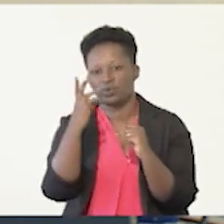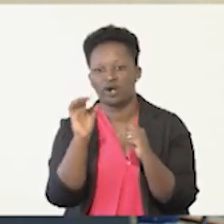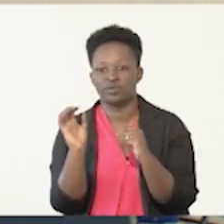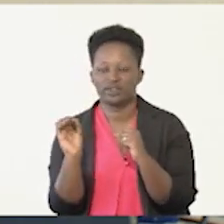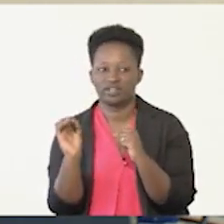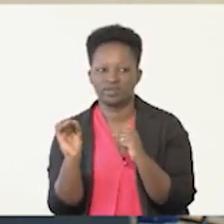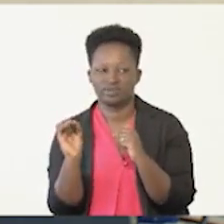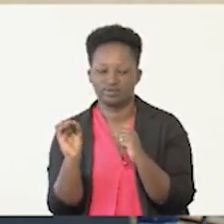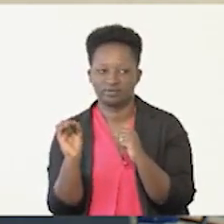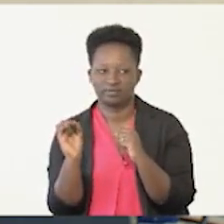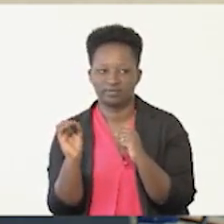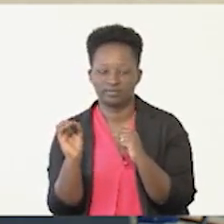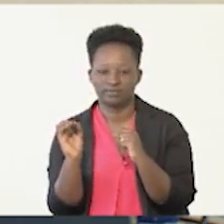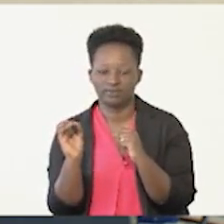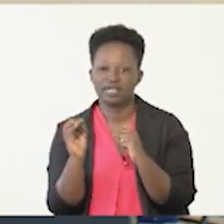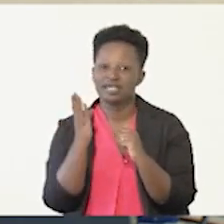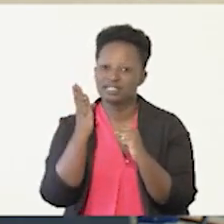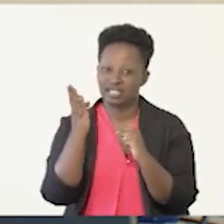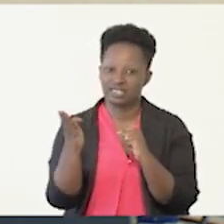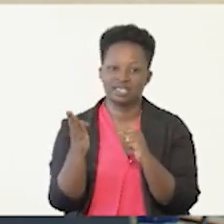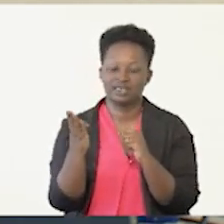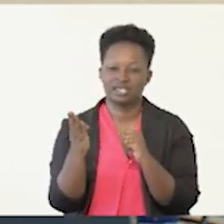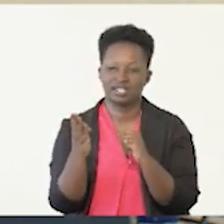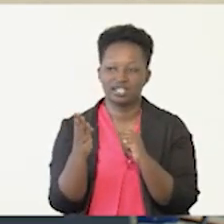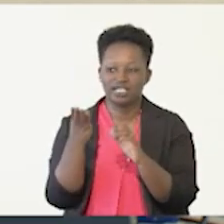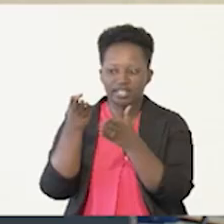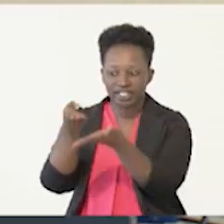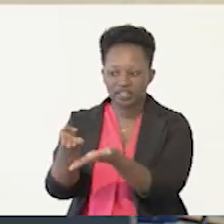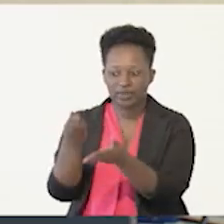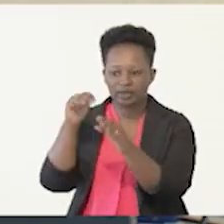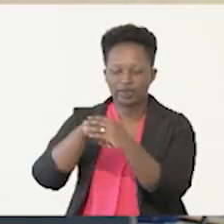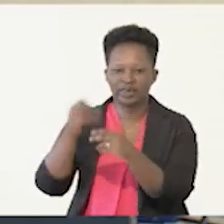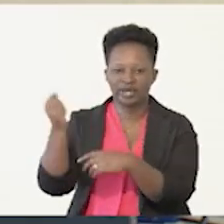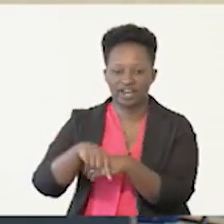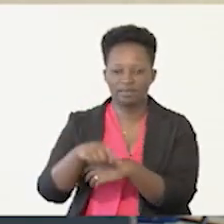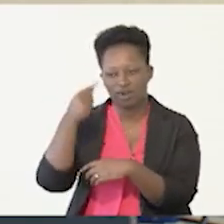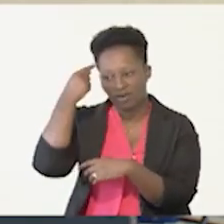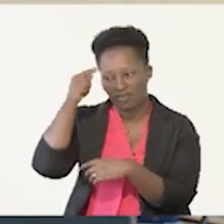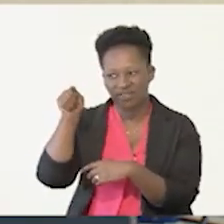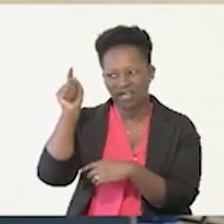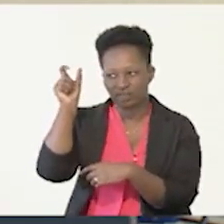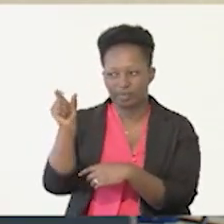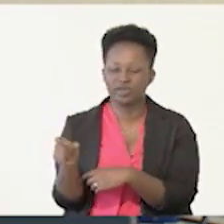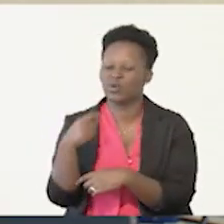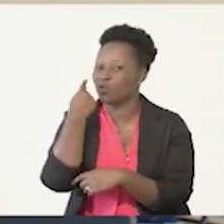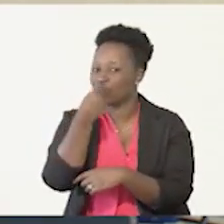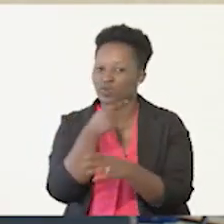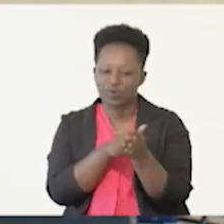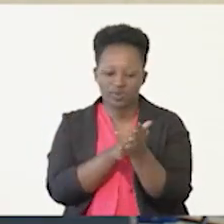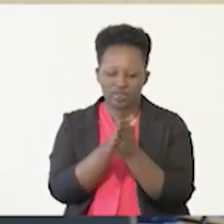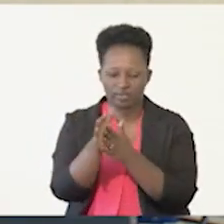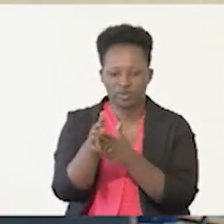59,200. 59,200. So this will be the disposable income for a person whose